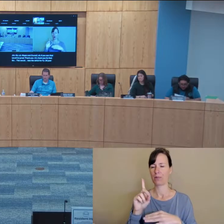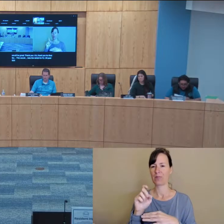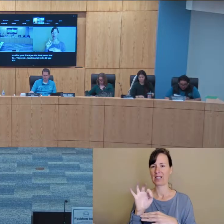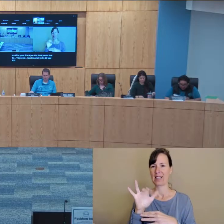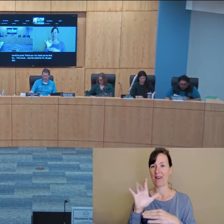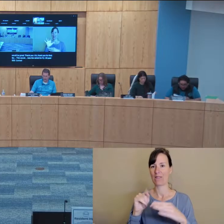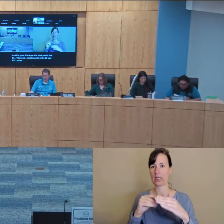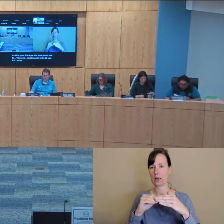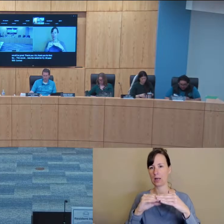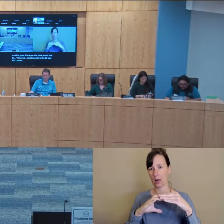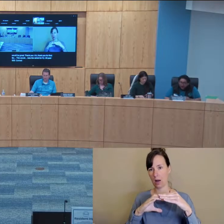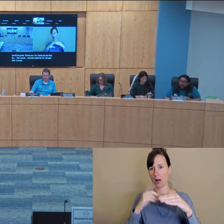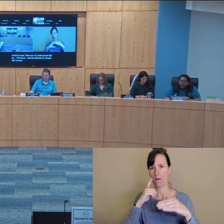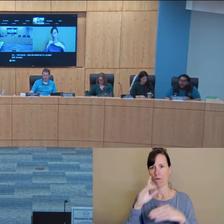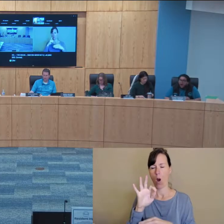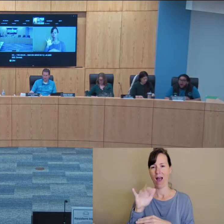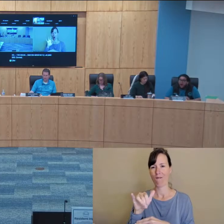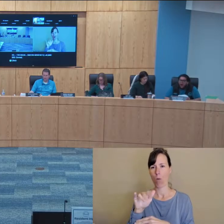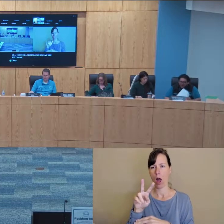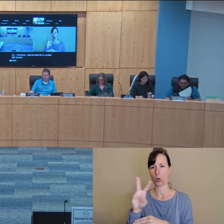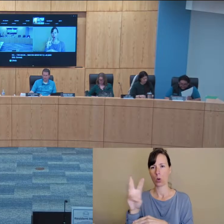correct? Likely?